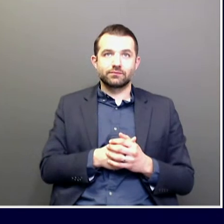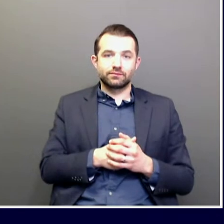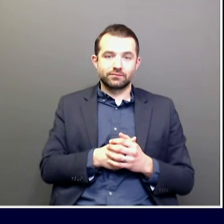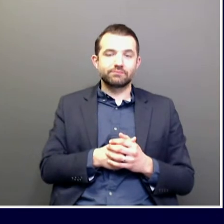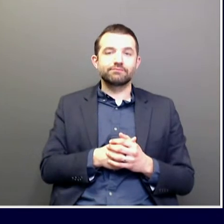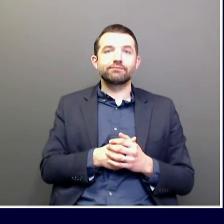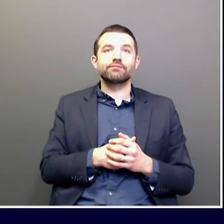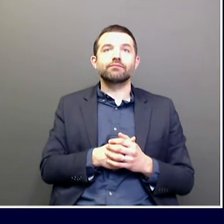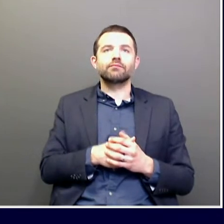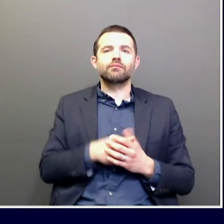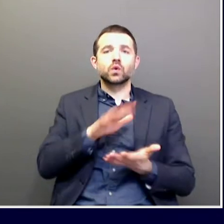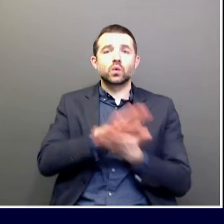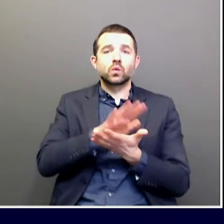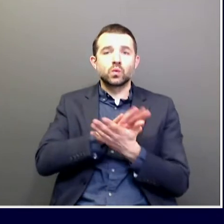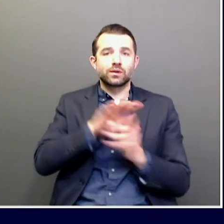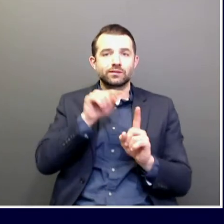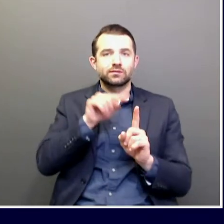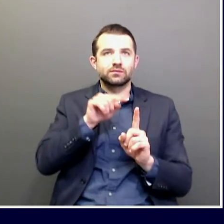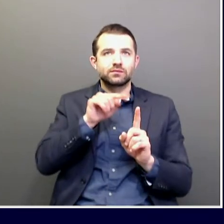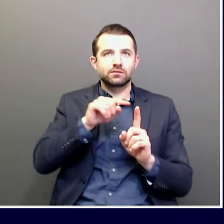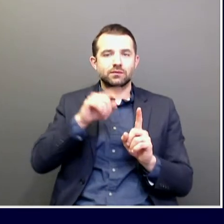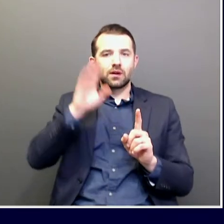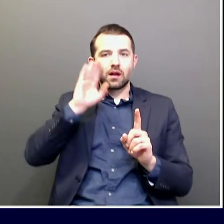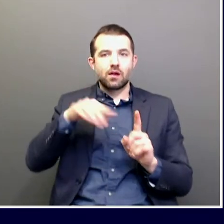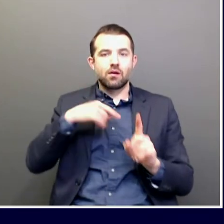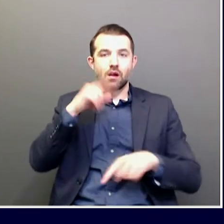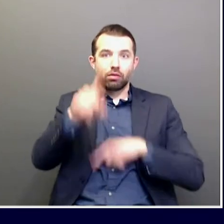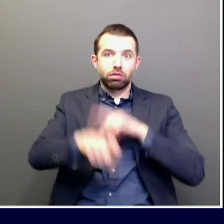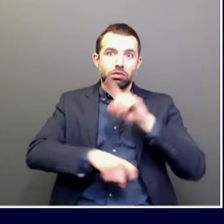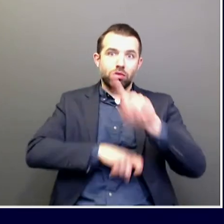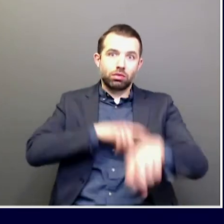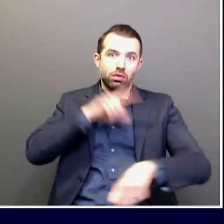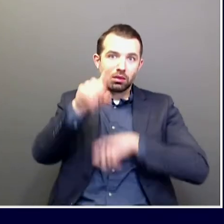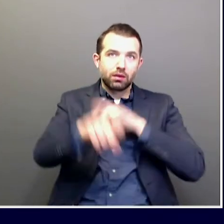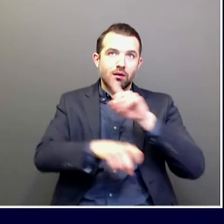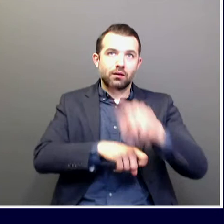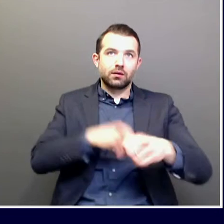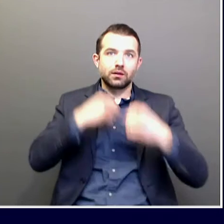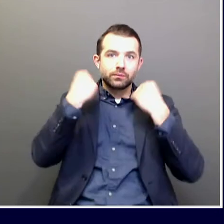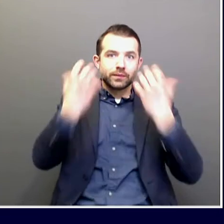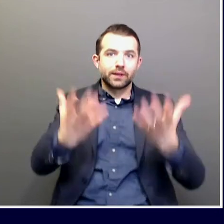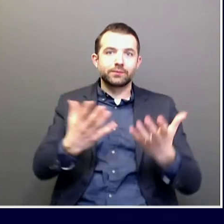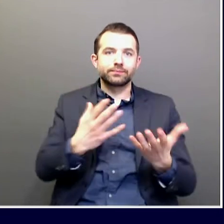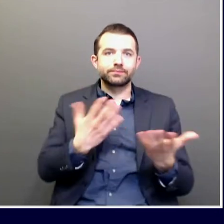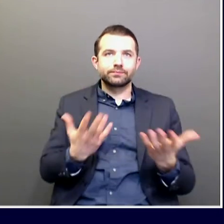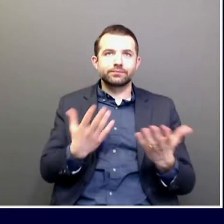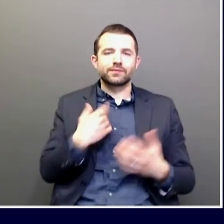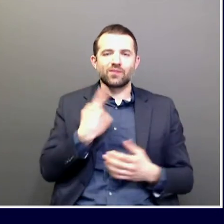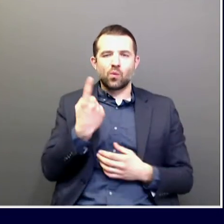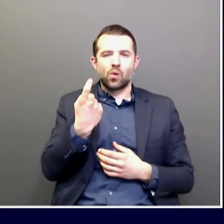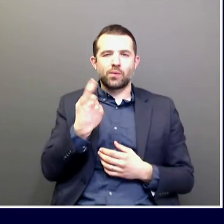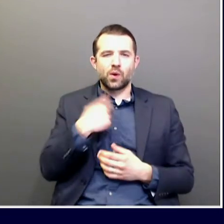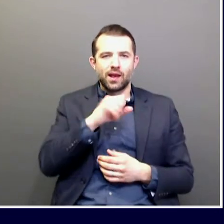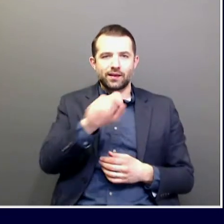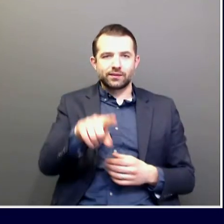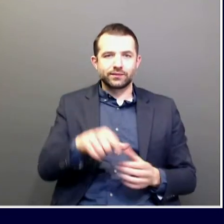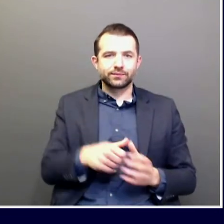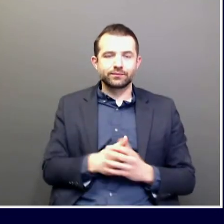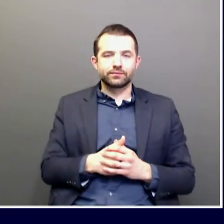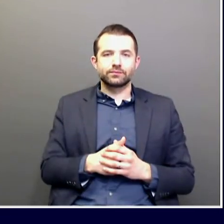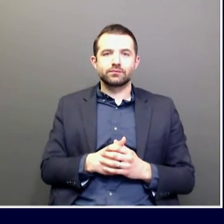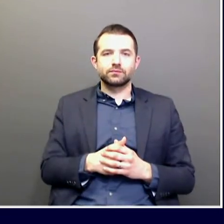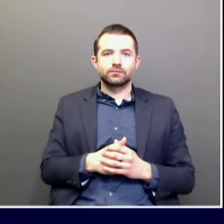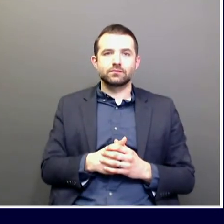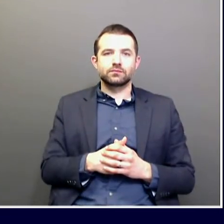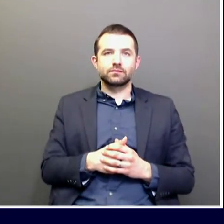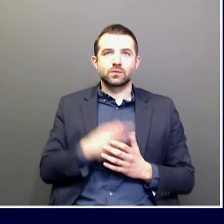health of students in making these decisions about loosening restrictions. Additionally, I'm curious if you've given thought to